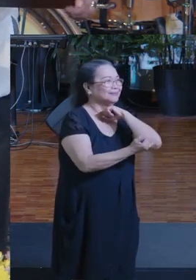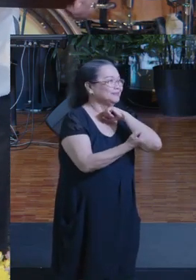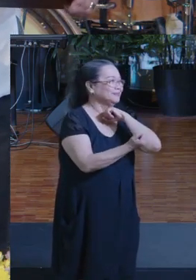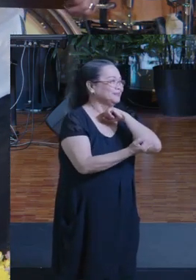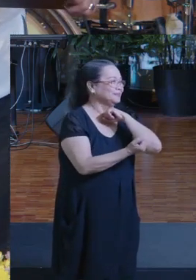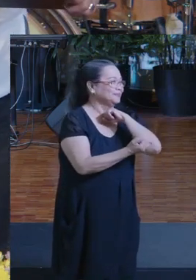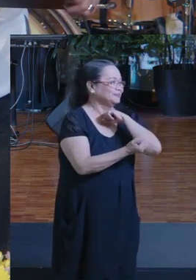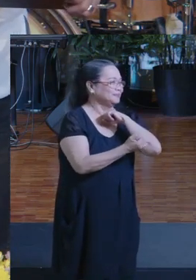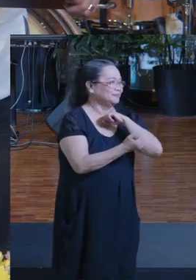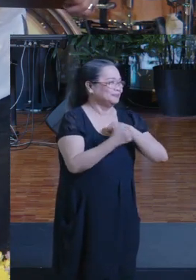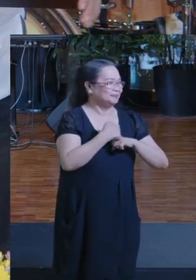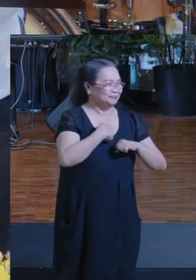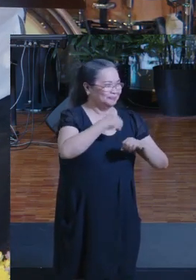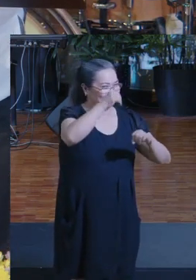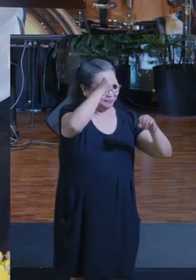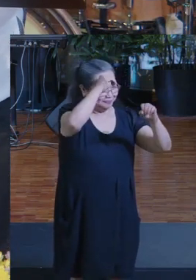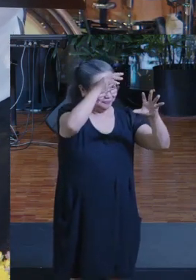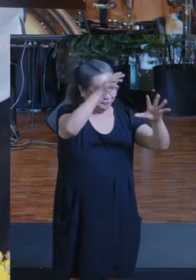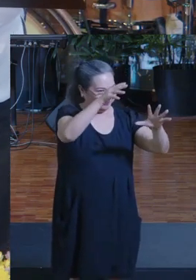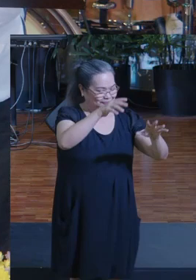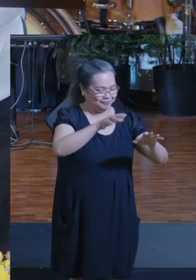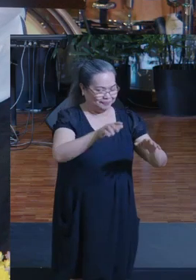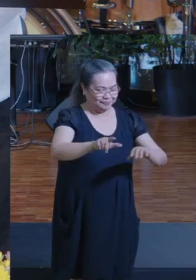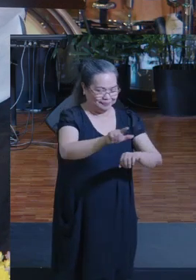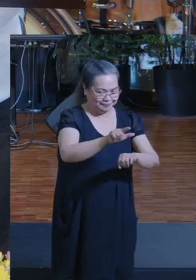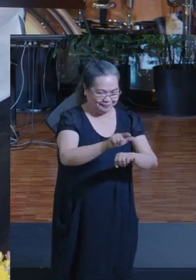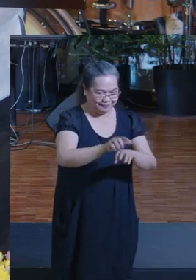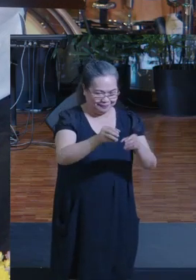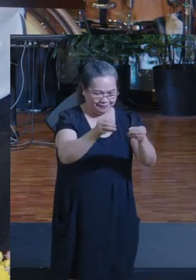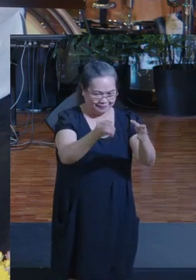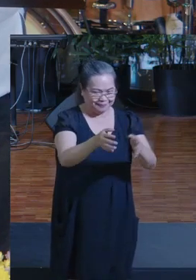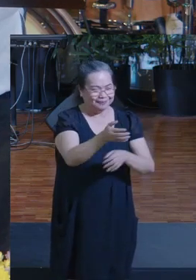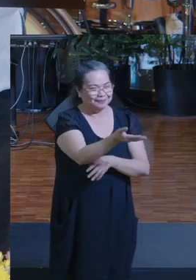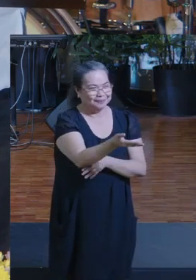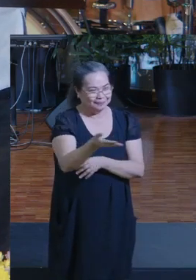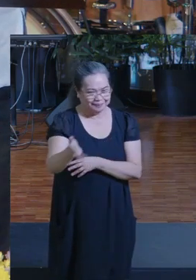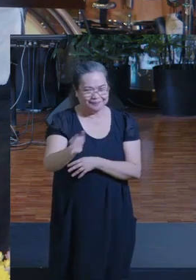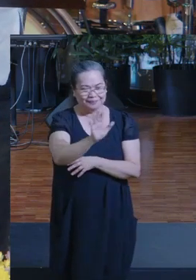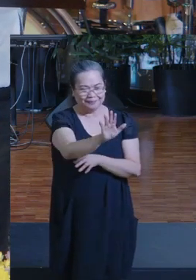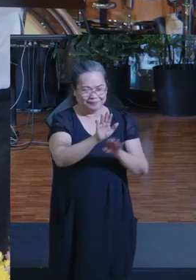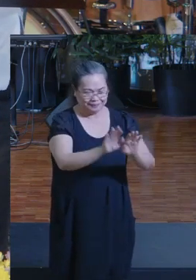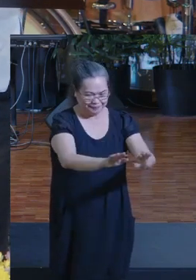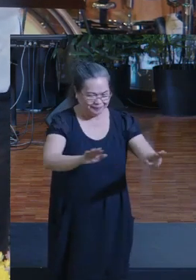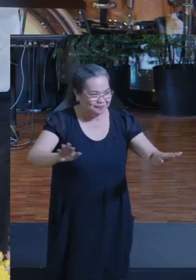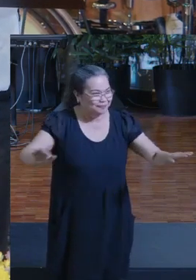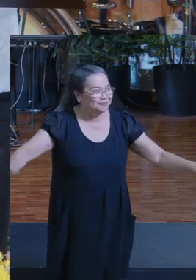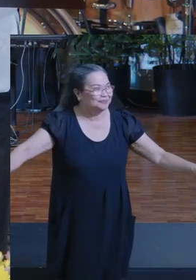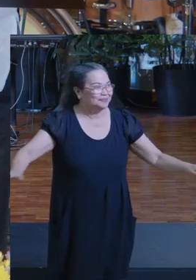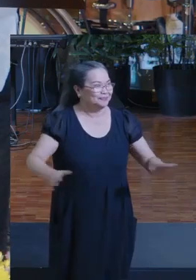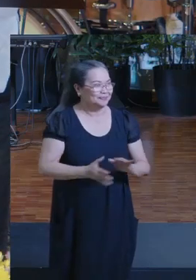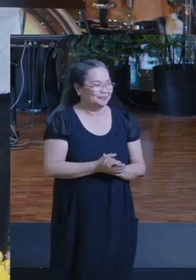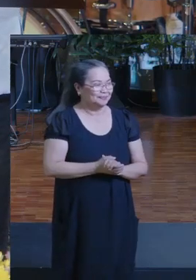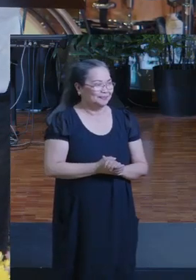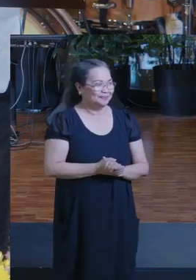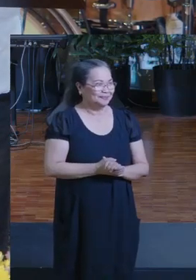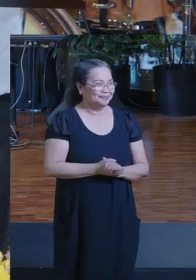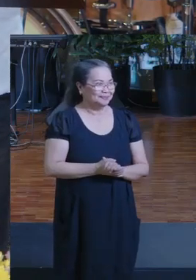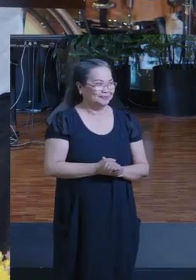Isaac. The land on which you lie, I will give to you and to your offspring.